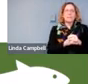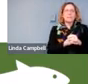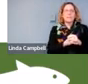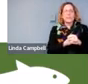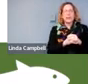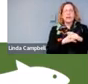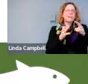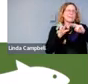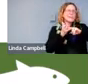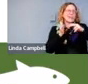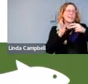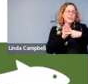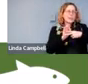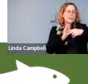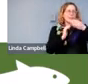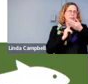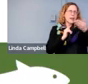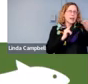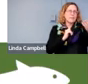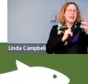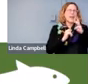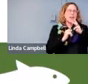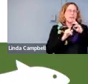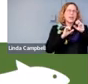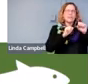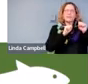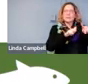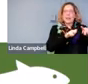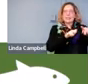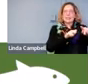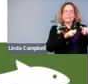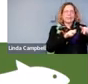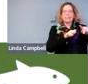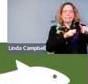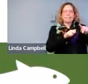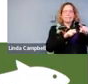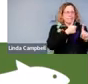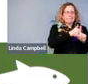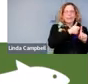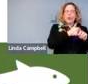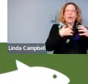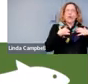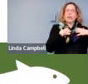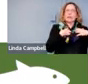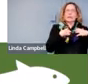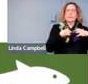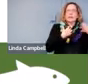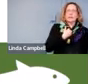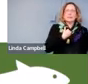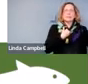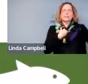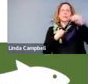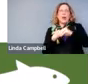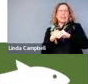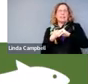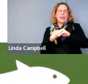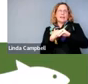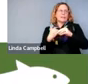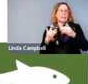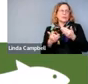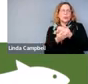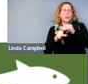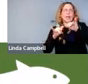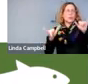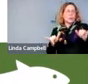to AIS. There are definitions of aquatic invasive species. It is an organism that has